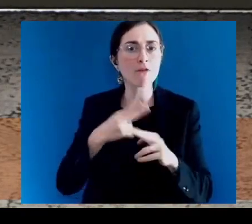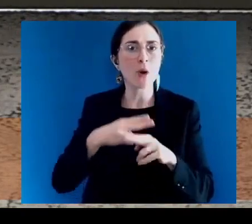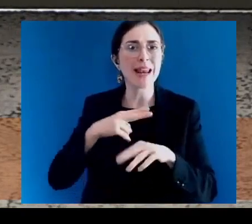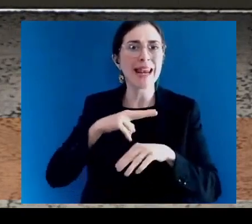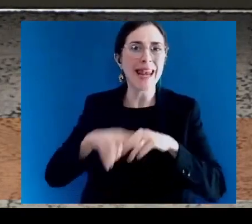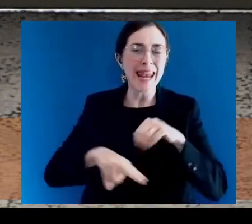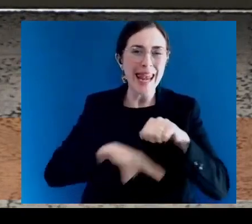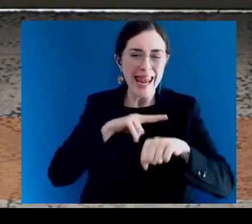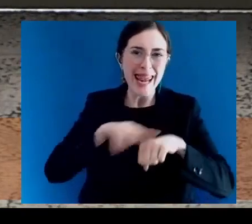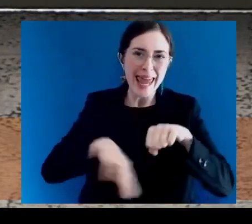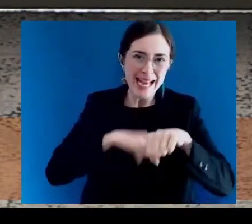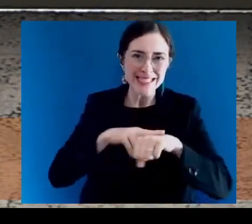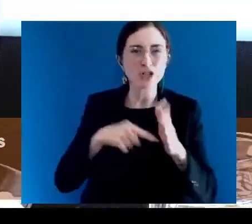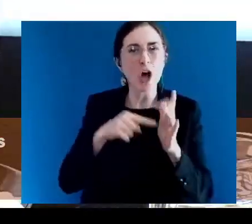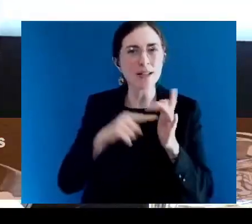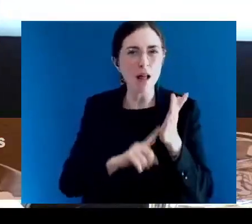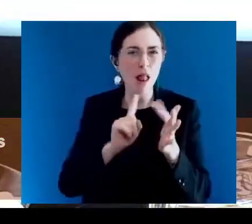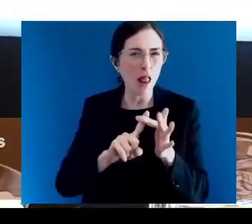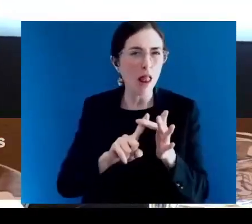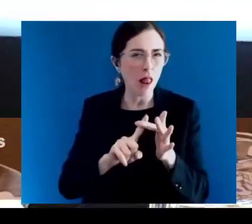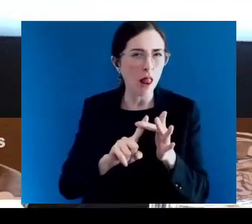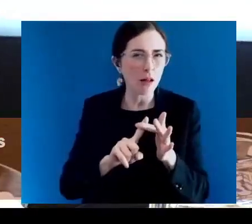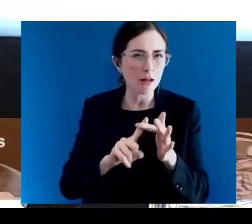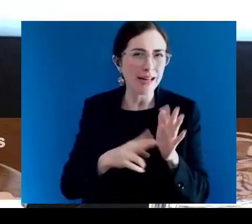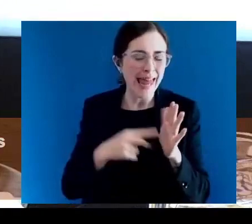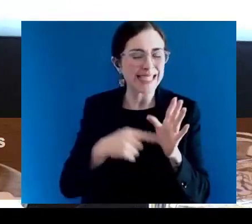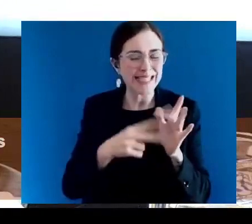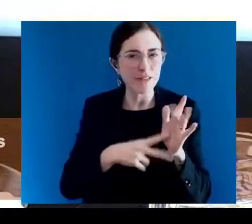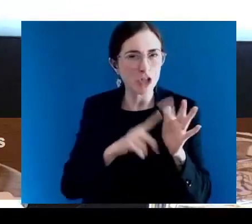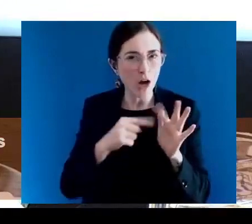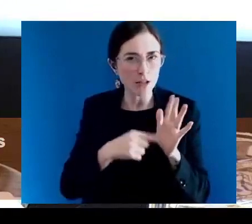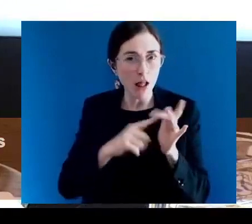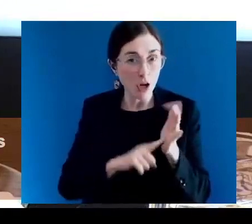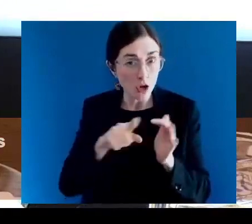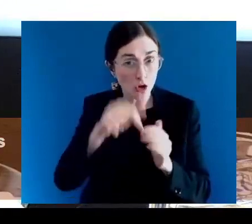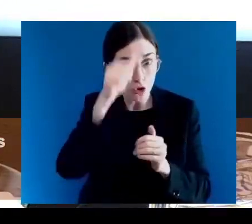You familiar with that number? Yes.